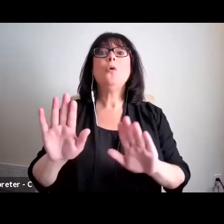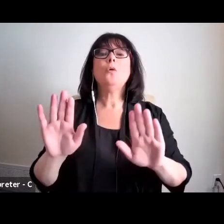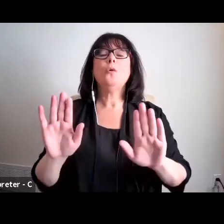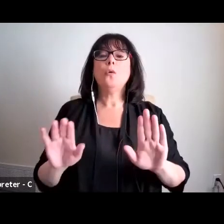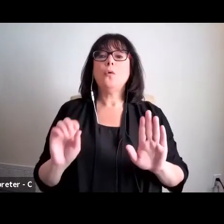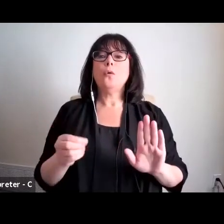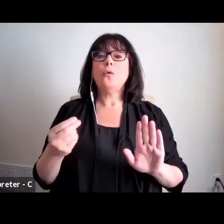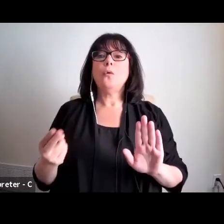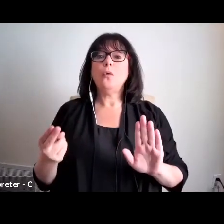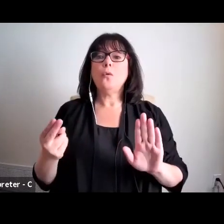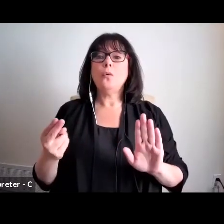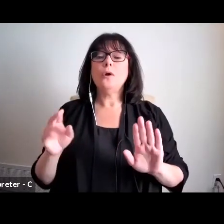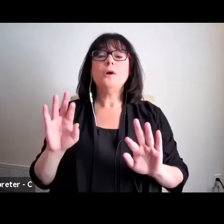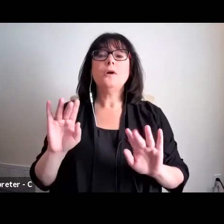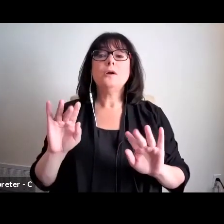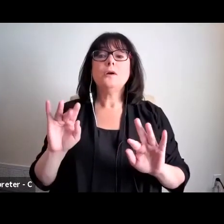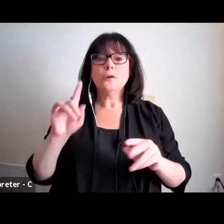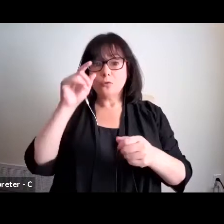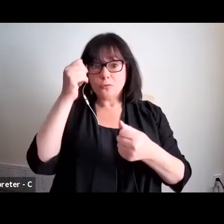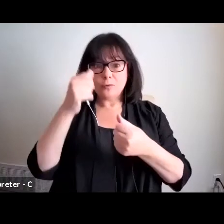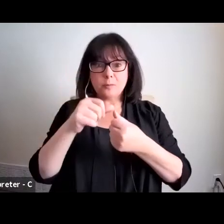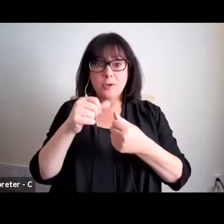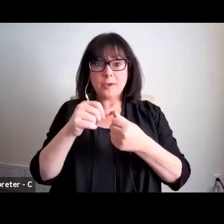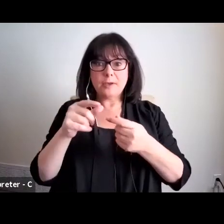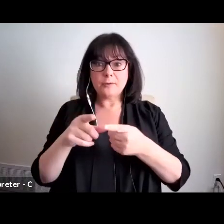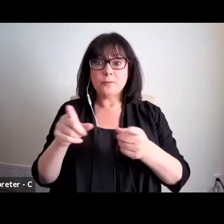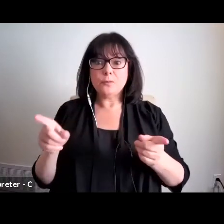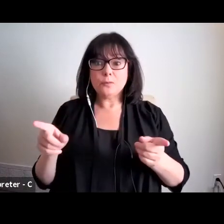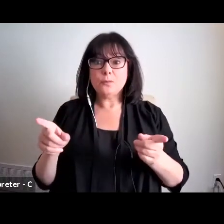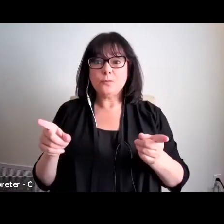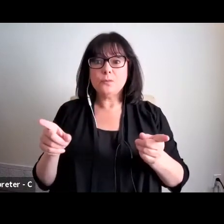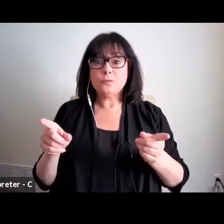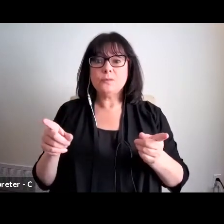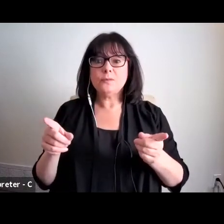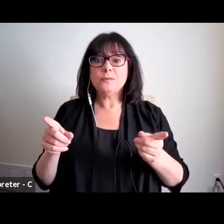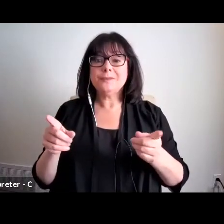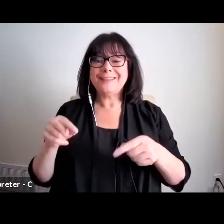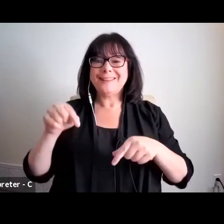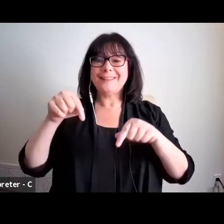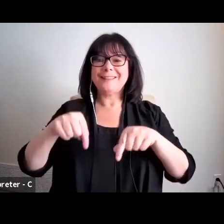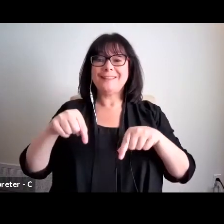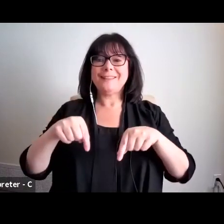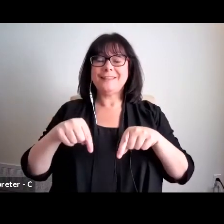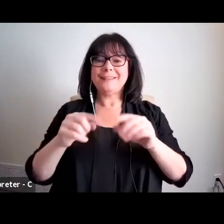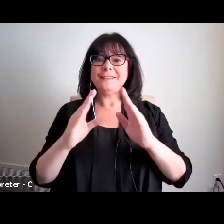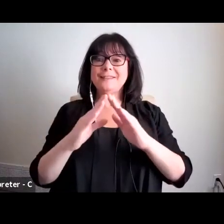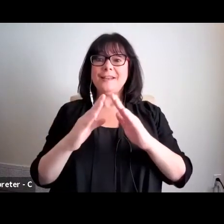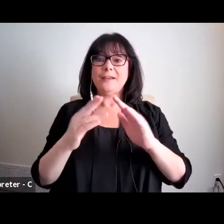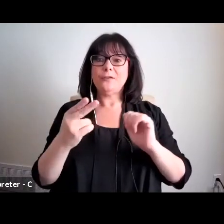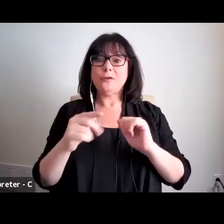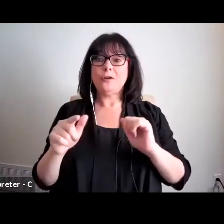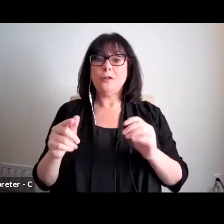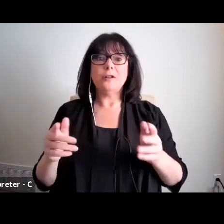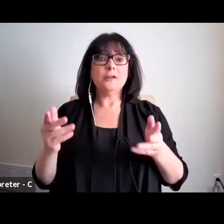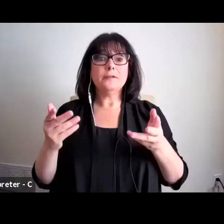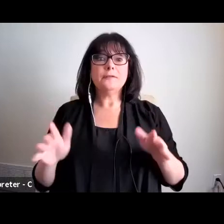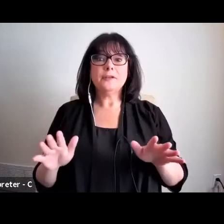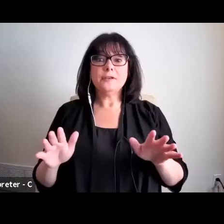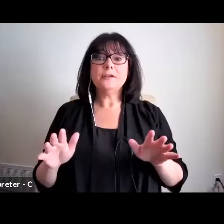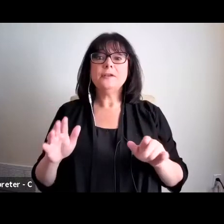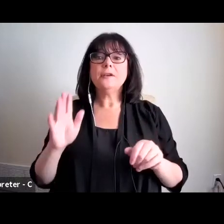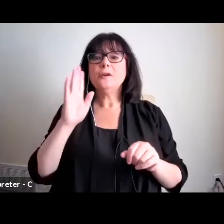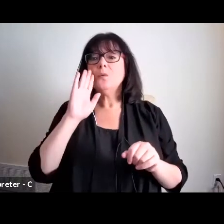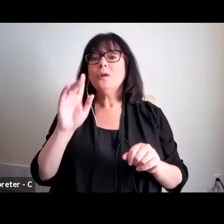Reminder to everyone that at the end of this town hall, you'll be asked to ask or respond to a